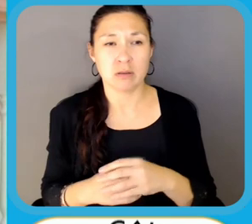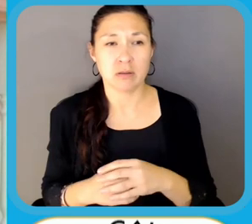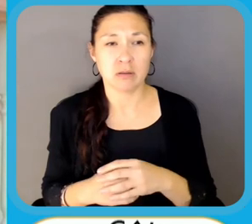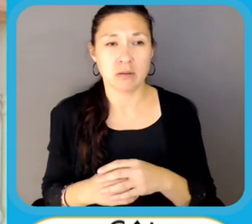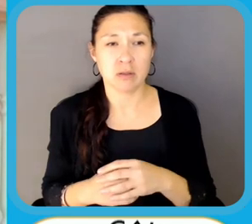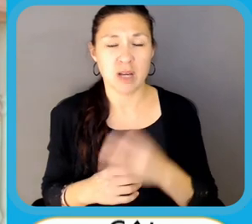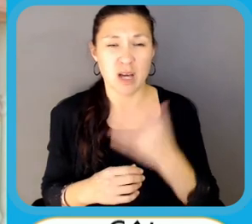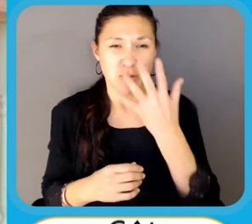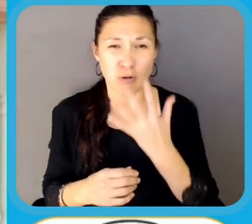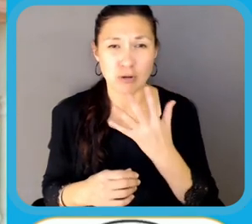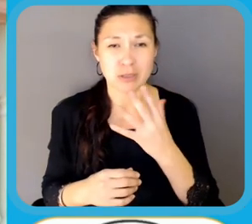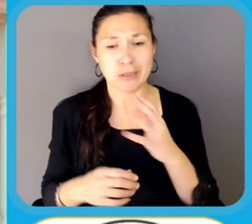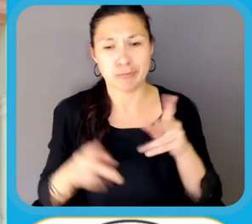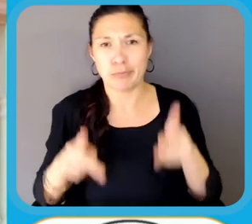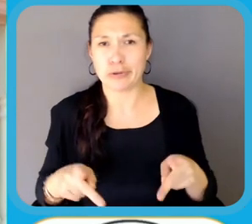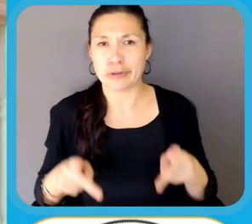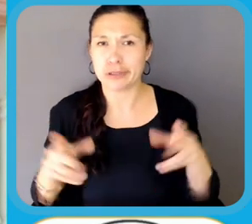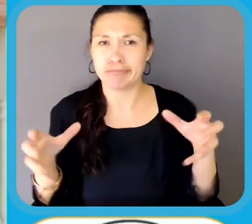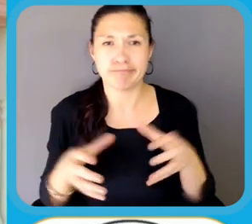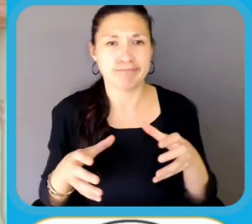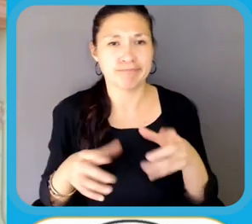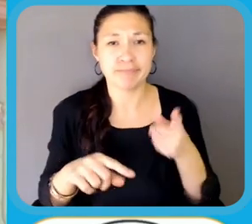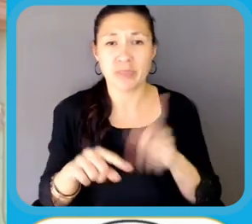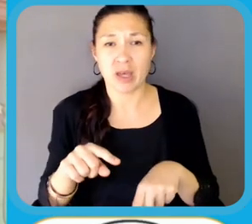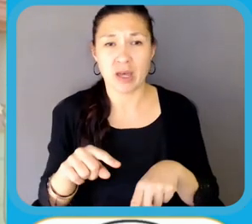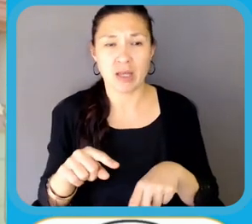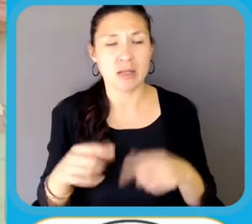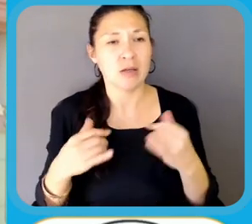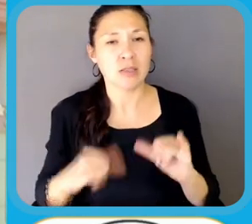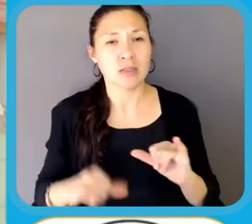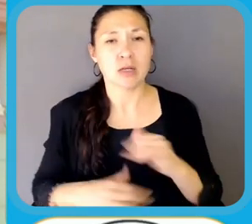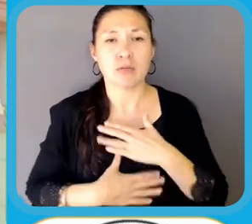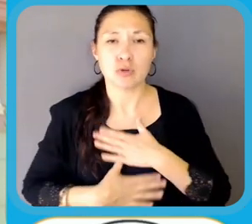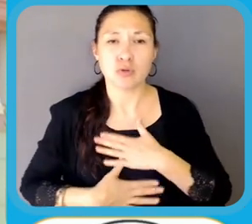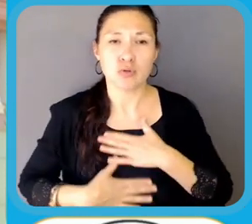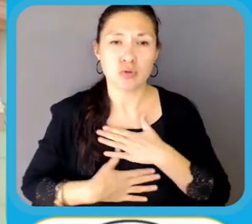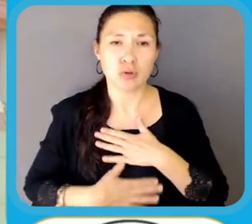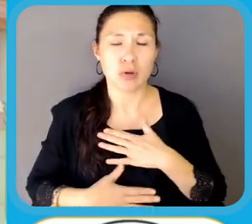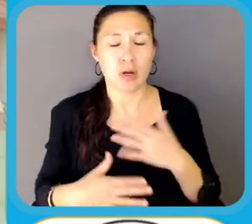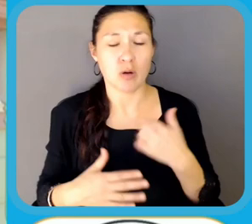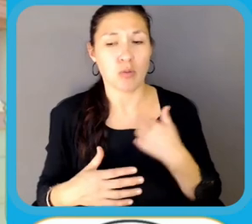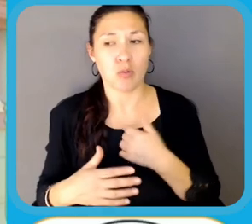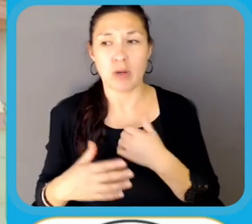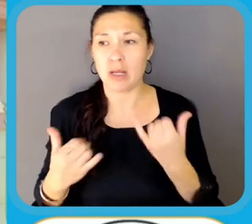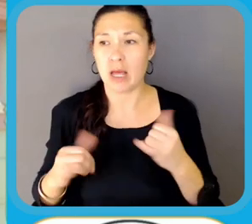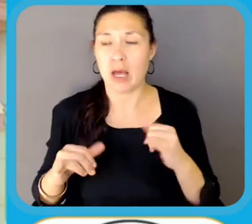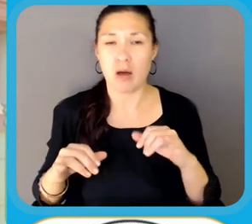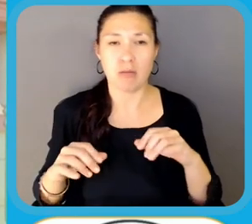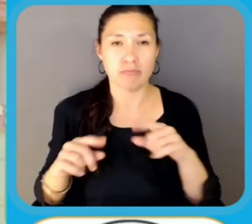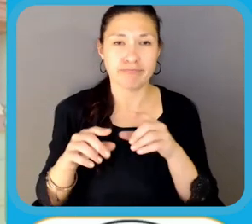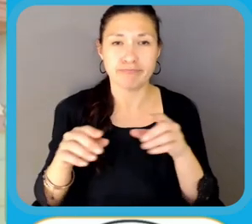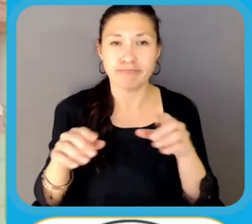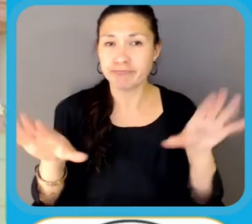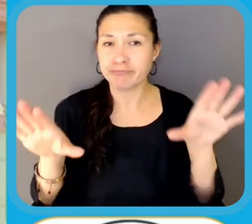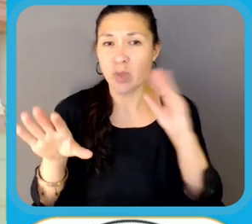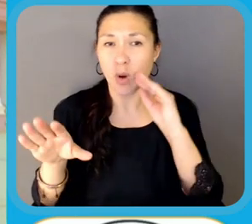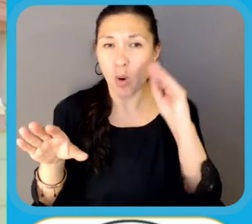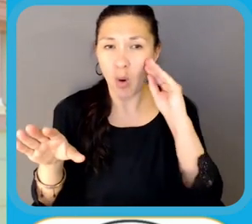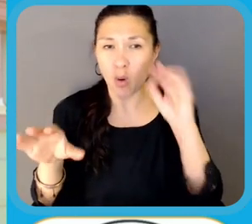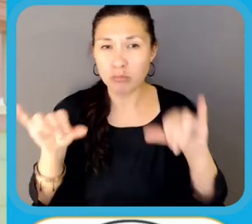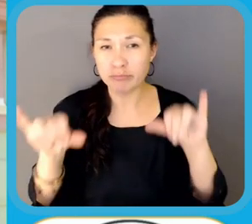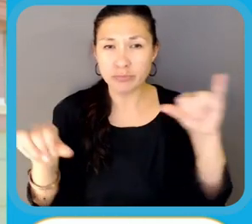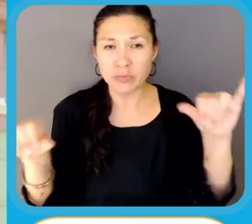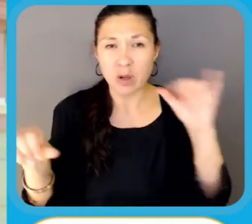to, but we're going to enjoy ourselves remotely, as everybody says. But the thing we have to take away from